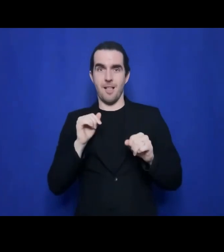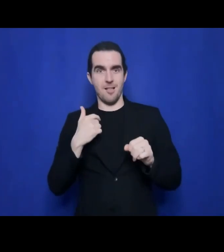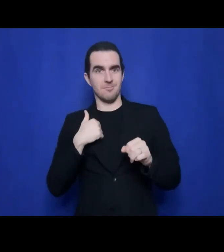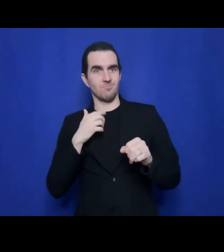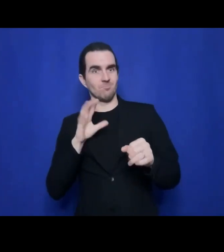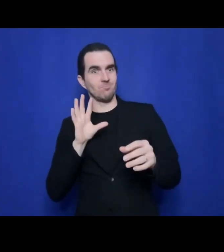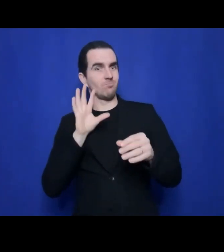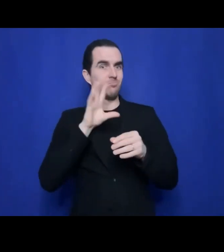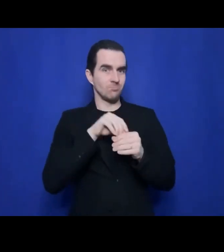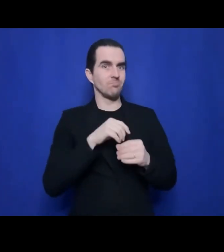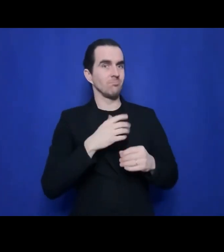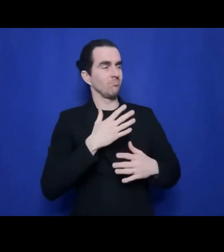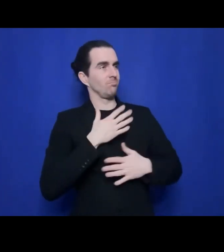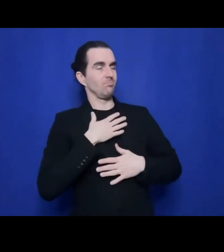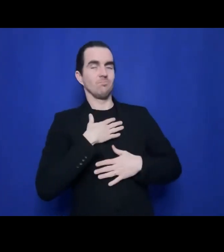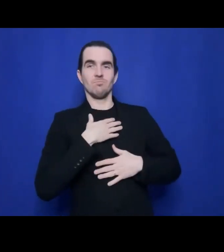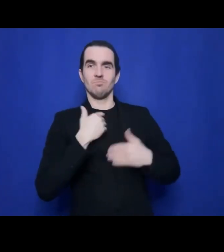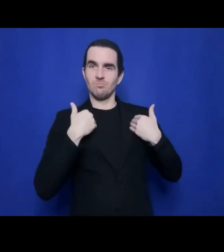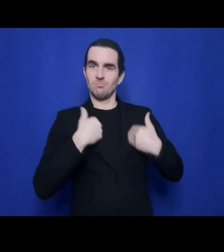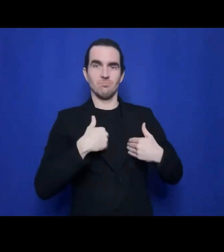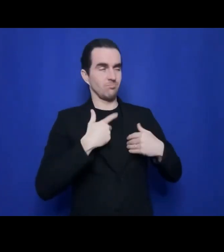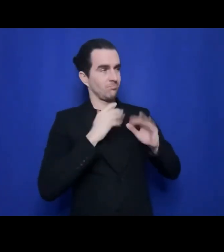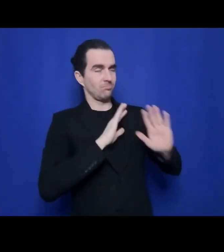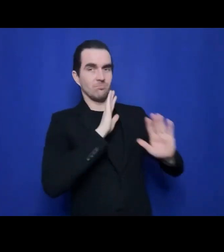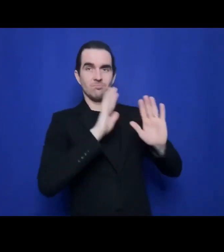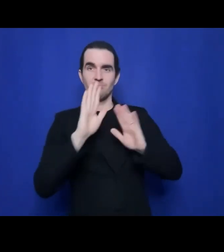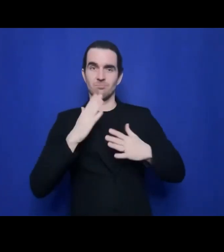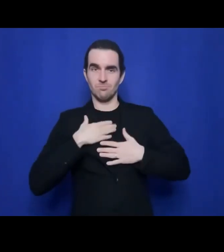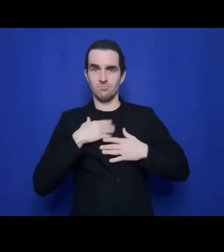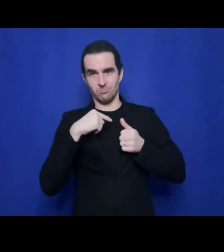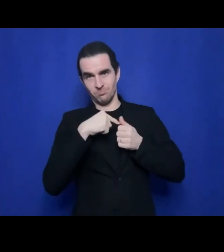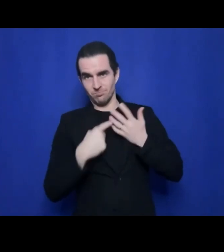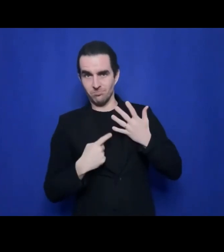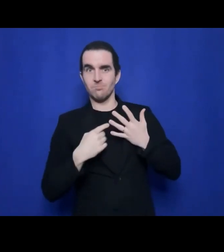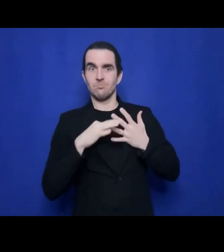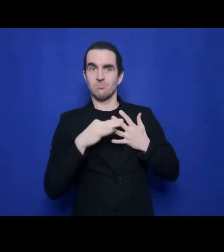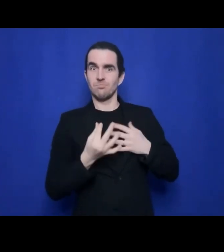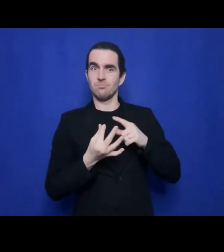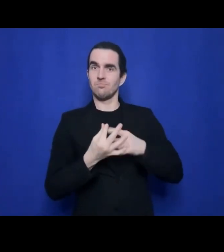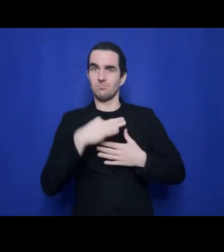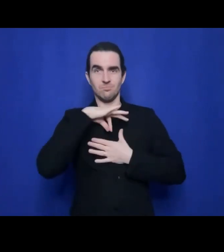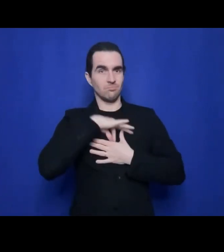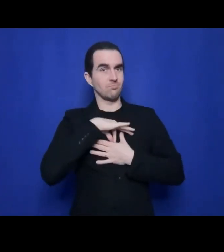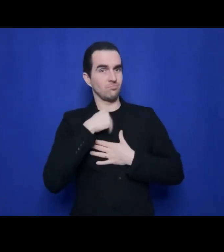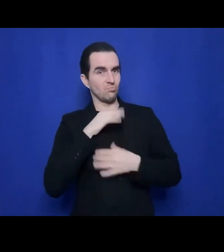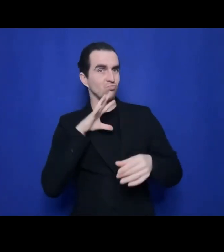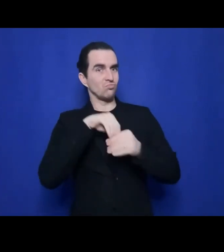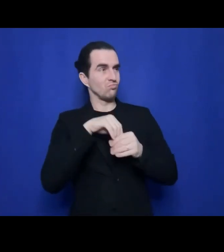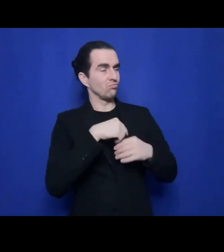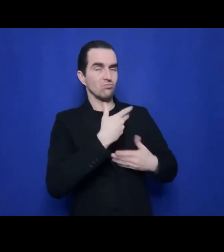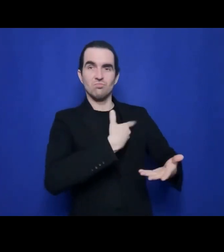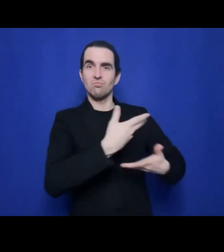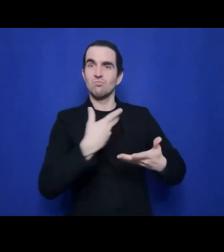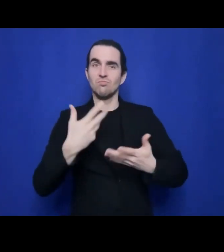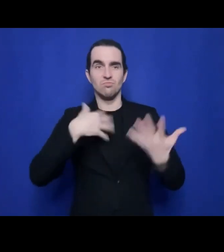space of coexistence, public coexistence. There we meet people of all